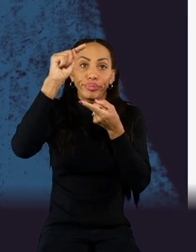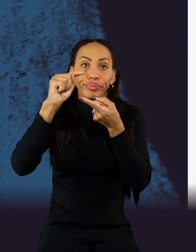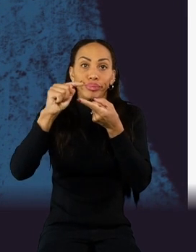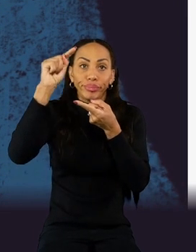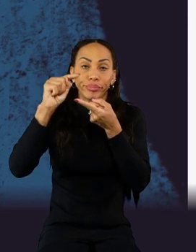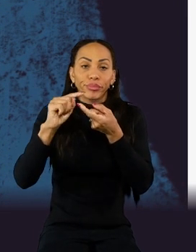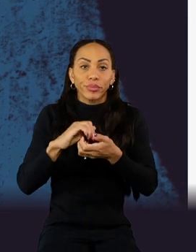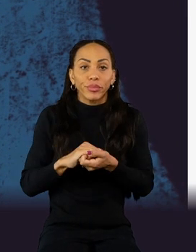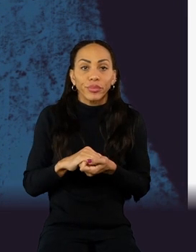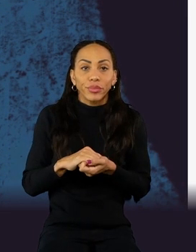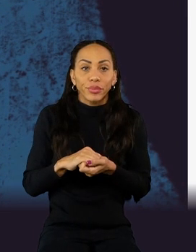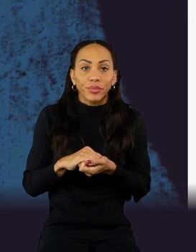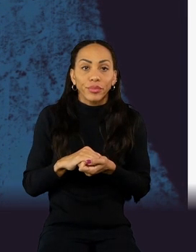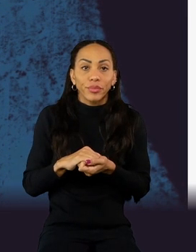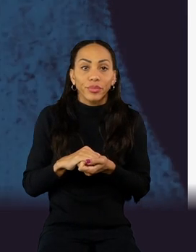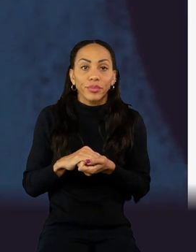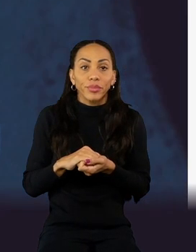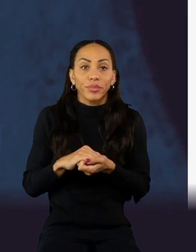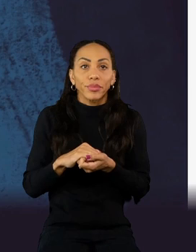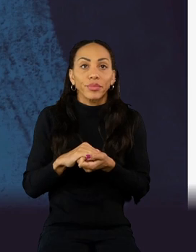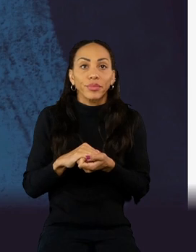So yeah, there's then text size,